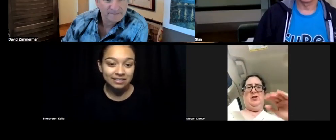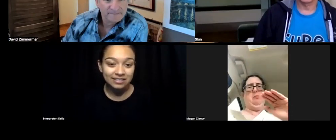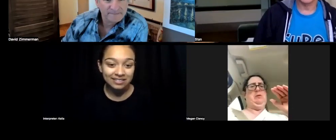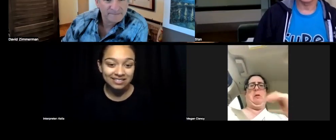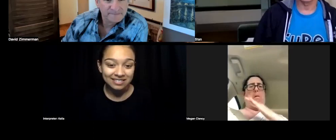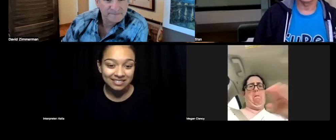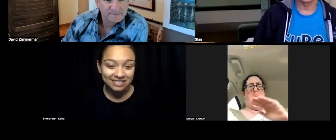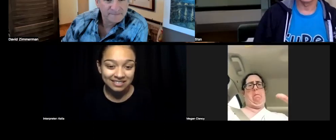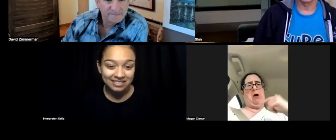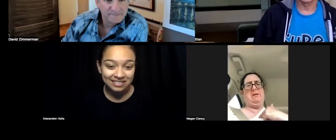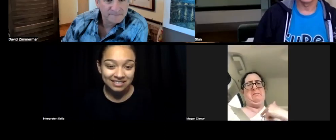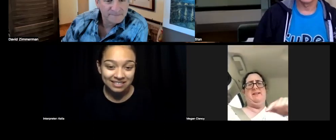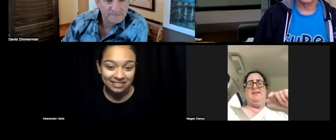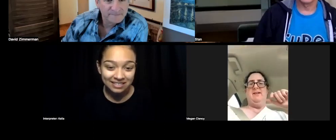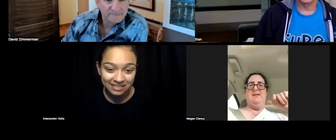Okay.